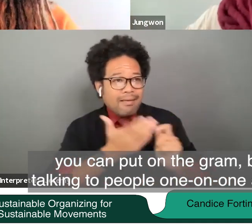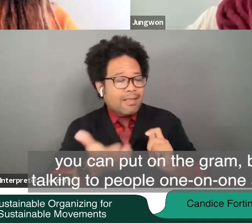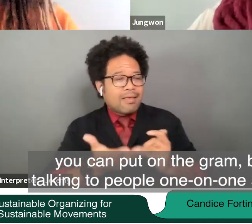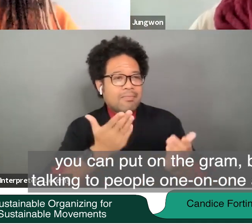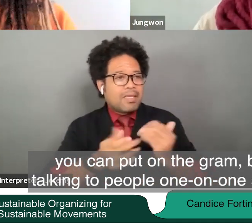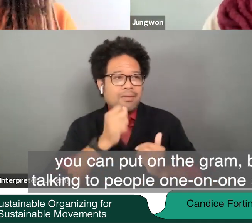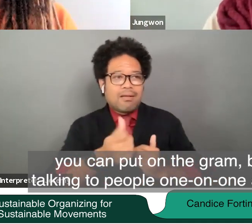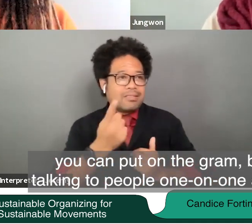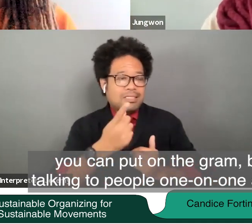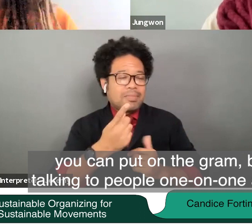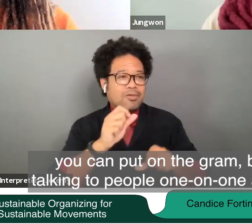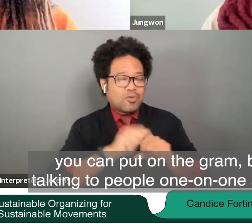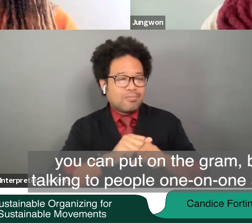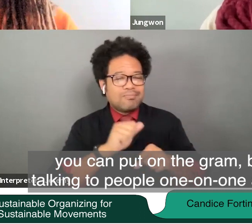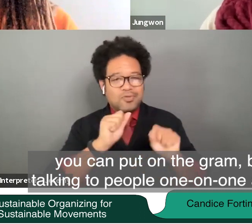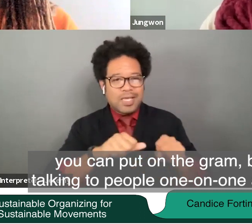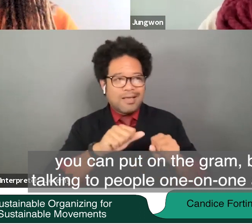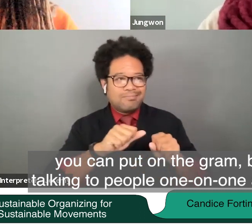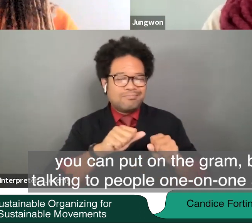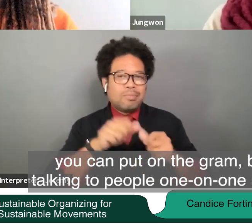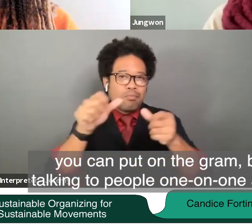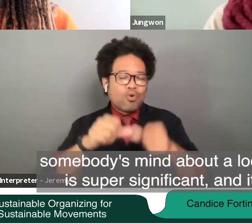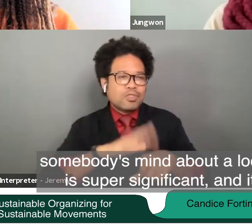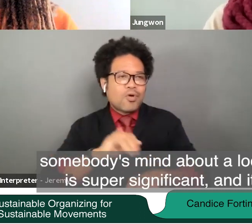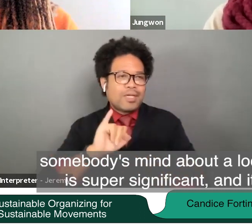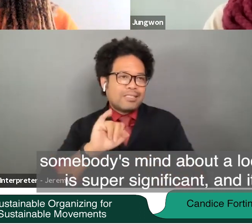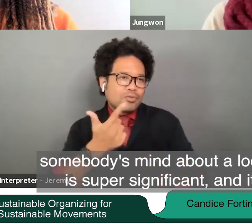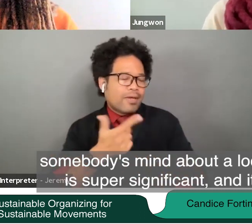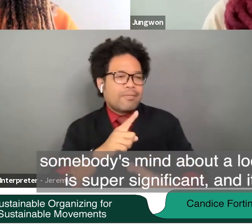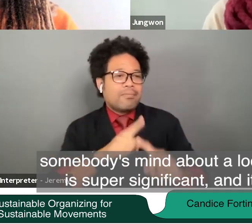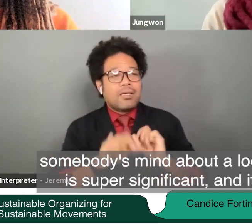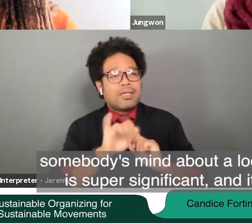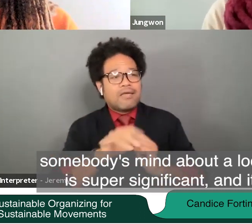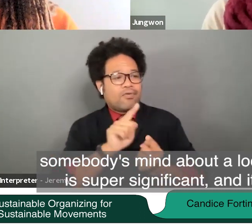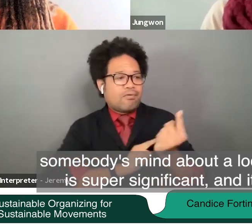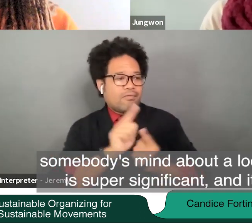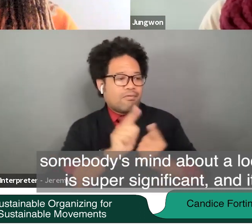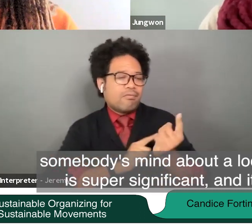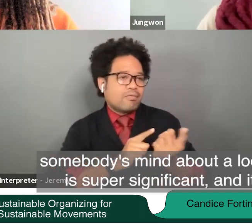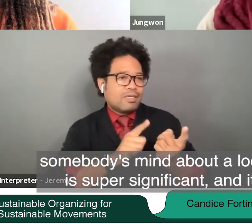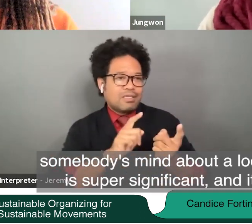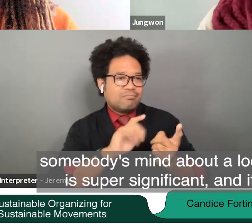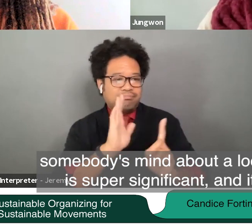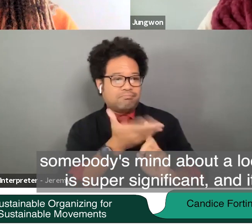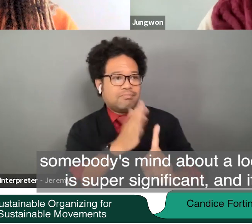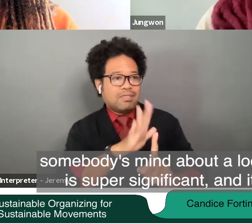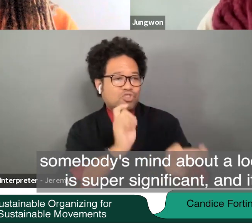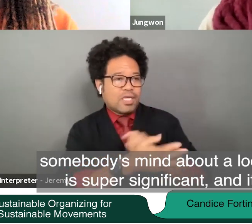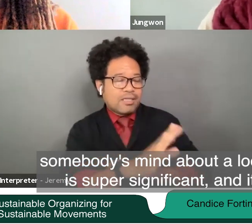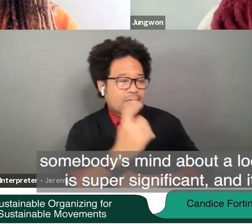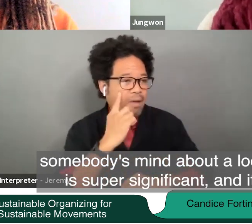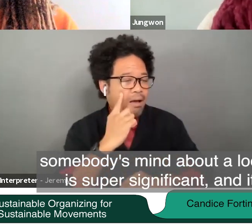the gram, but if you're talking to people one-on-one and changing somebody's mind about a local issue, that is